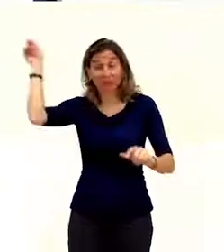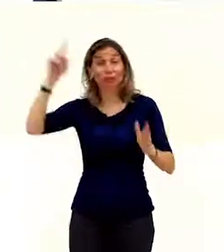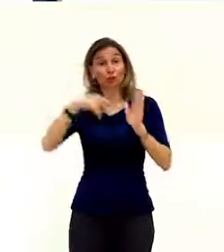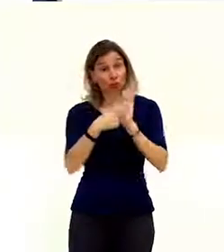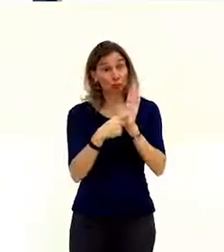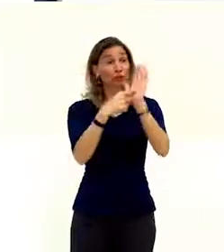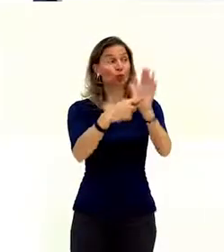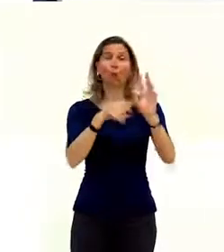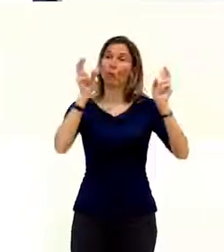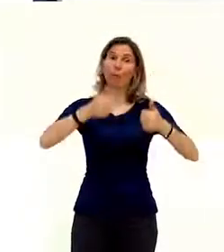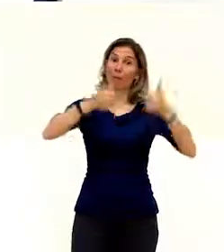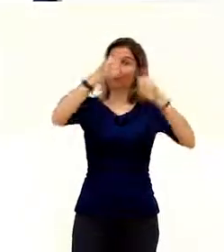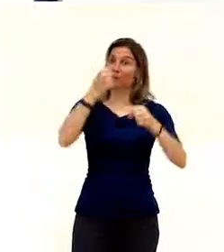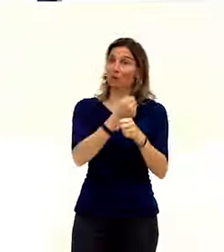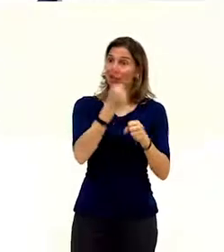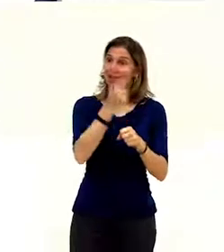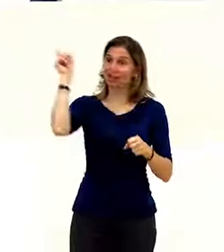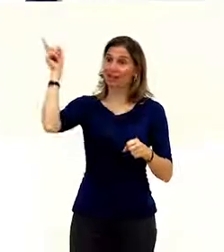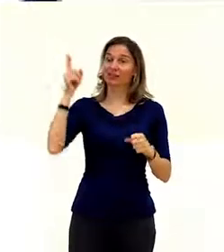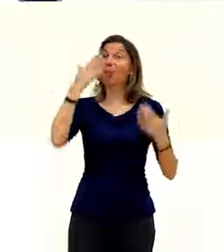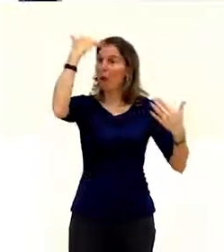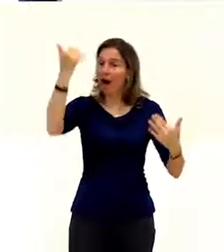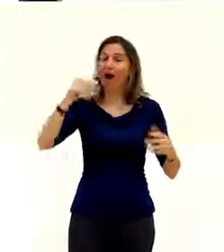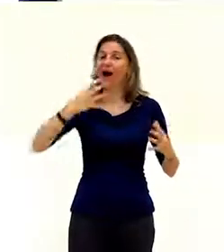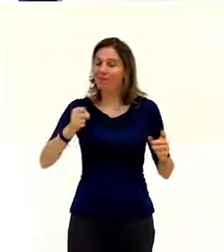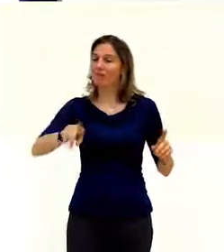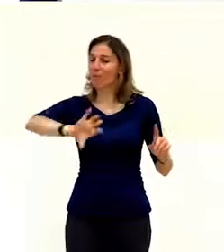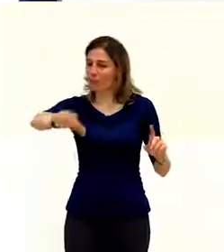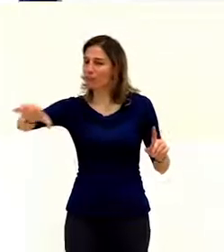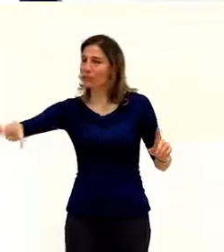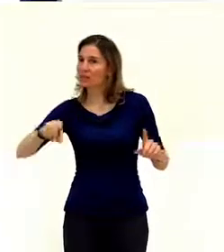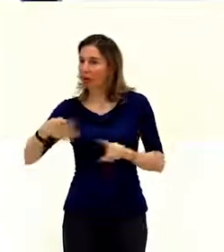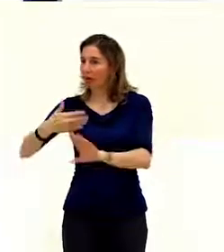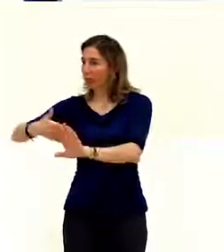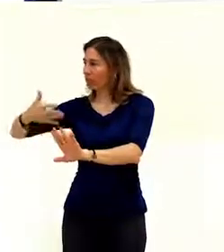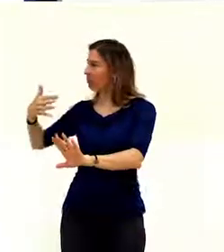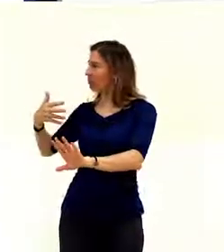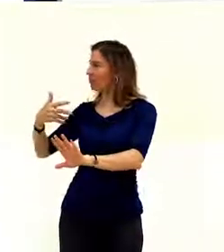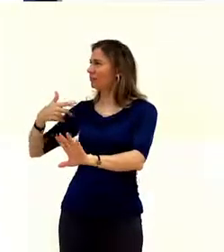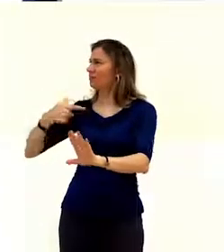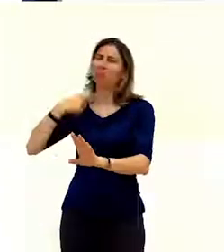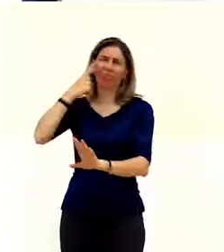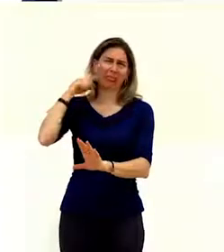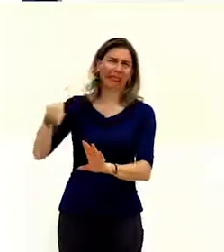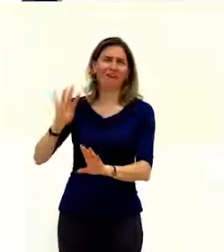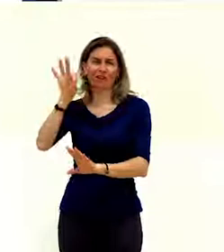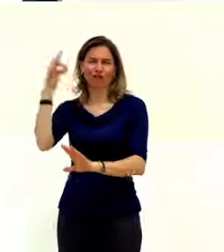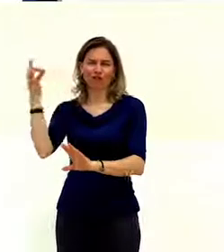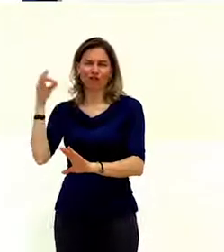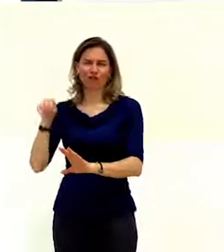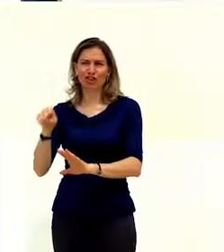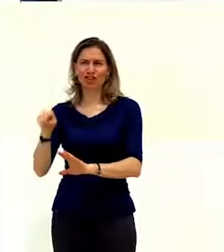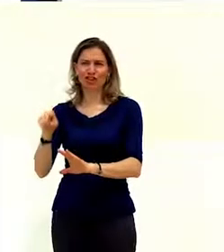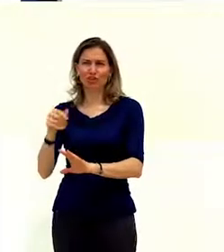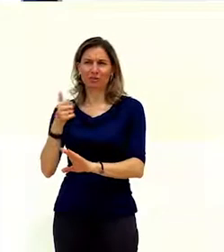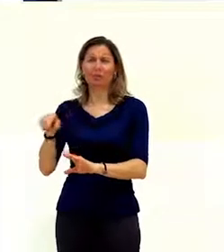of best practice. Coming from member states, I suspect this is a French intervention. I